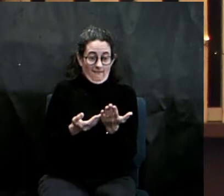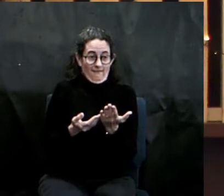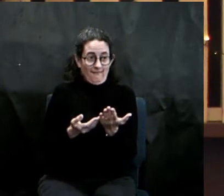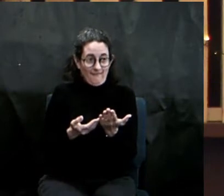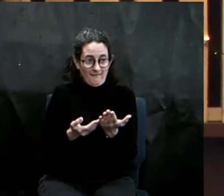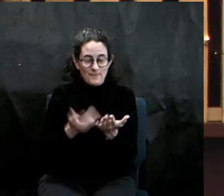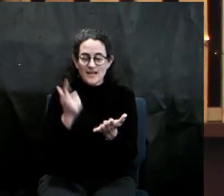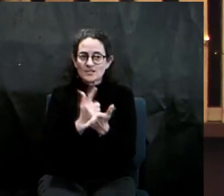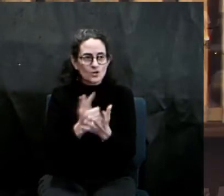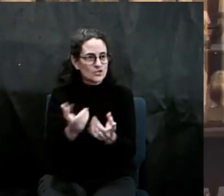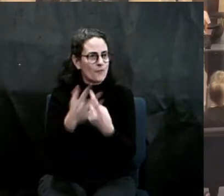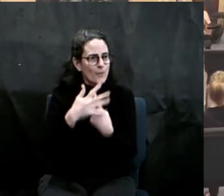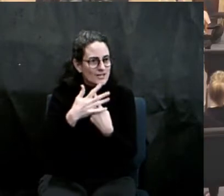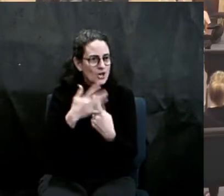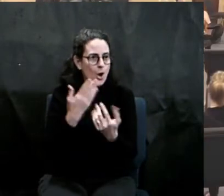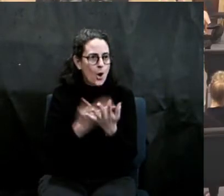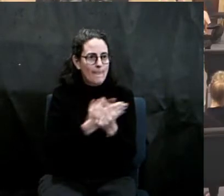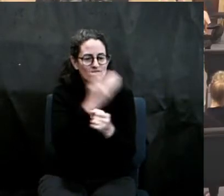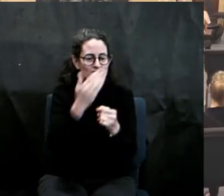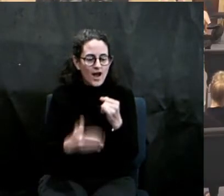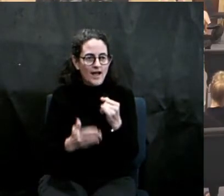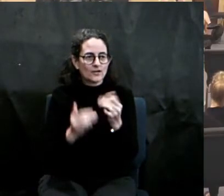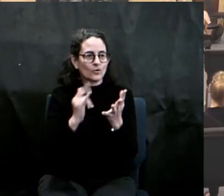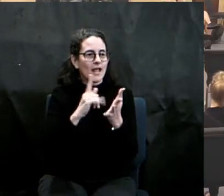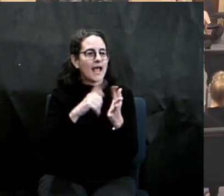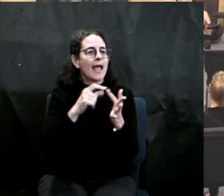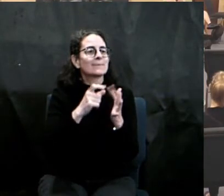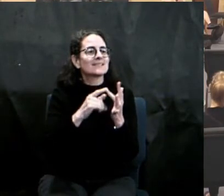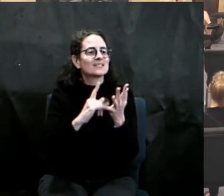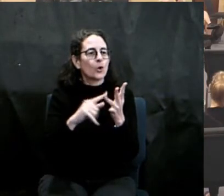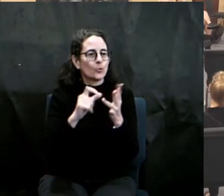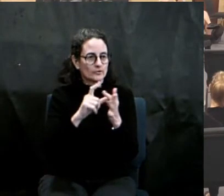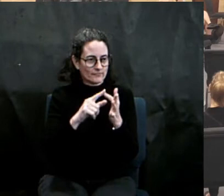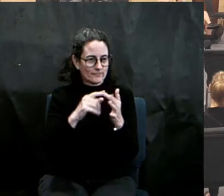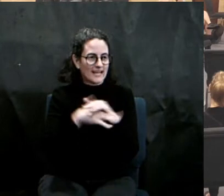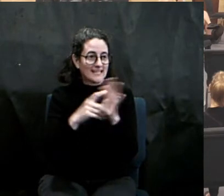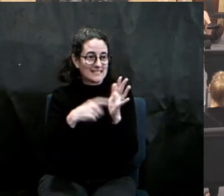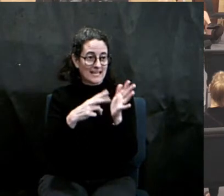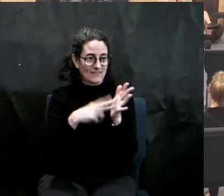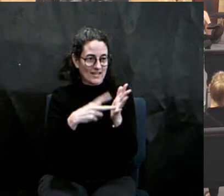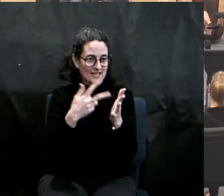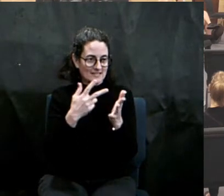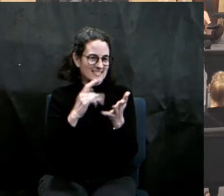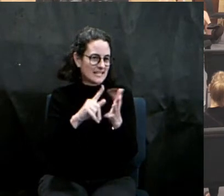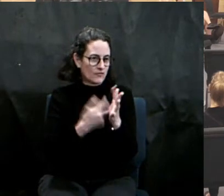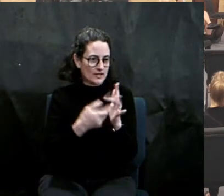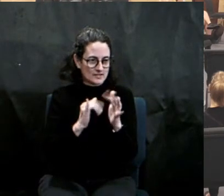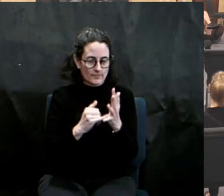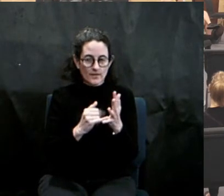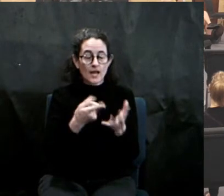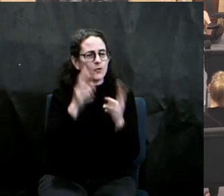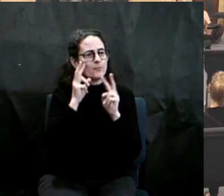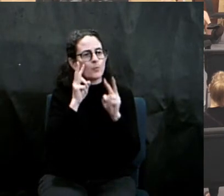of pressure, isn't there, on final episodes of TV series? If you've been watching a show for a long time, you can have